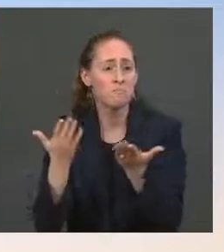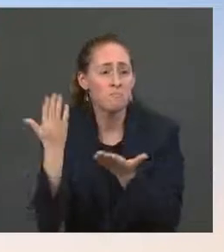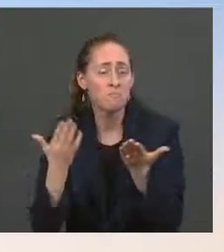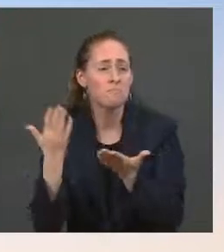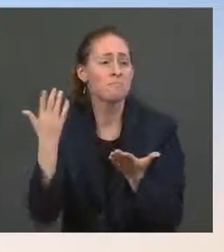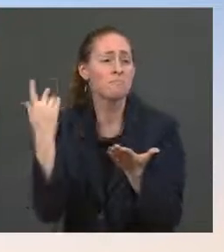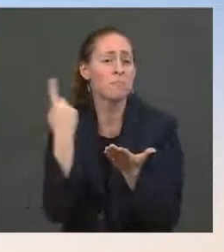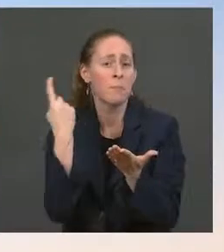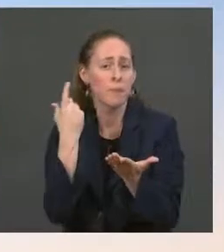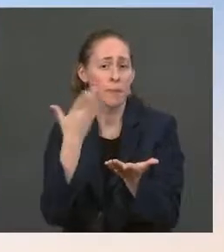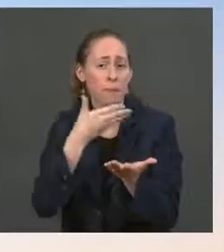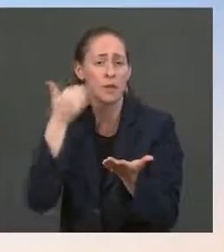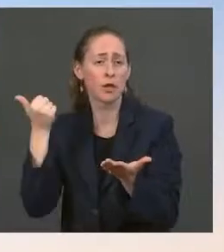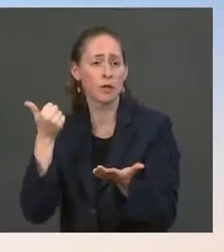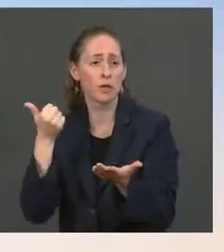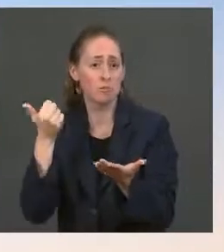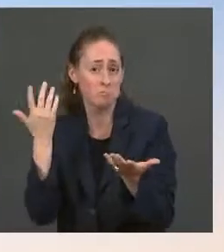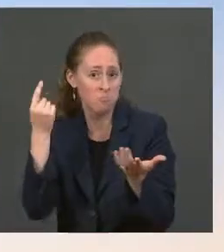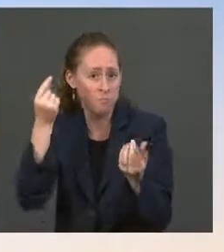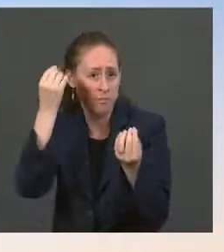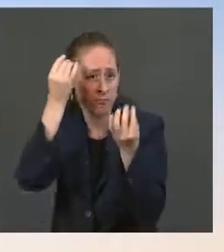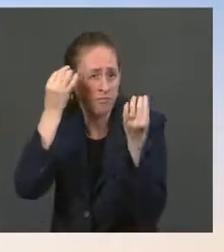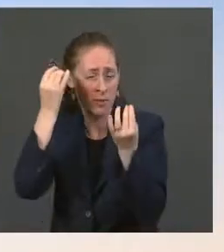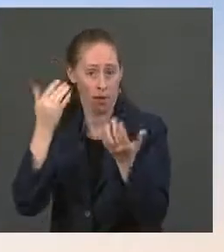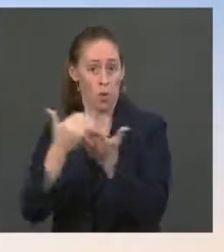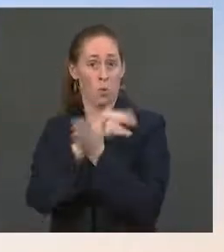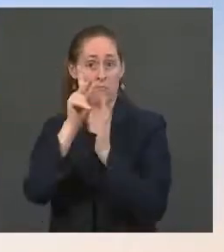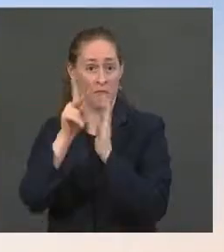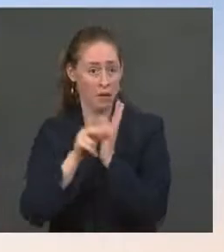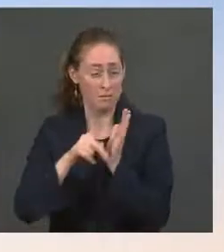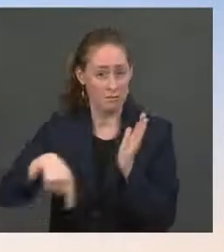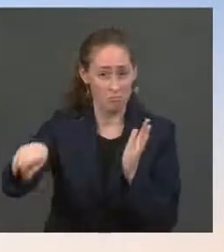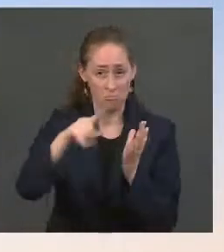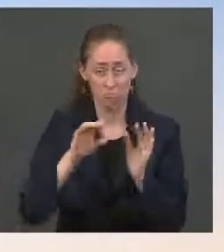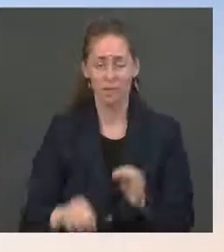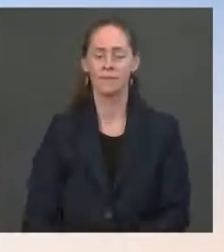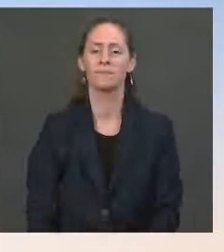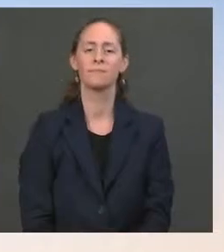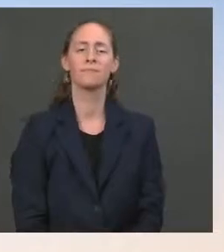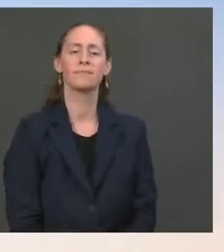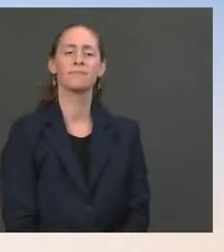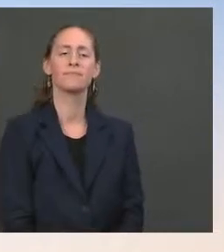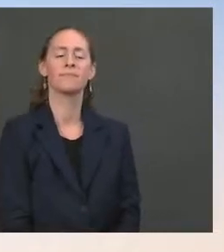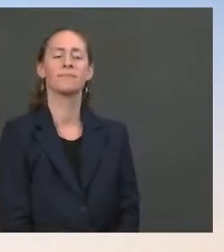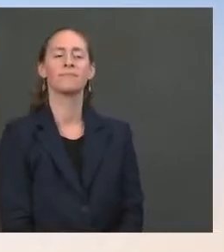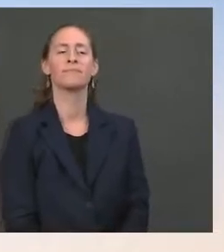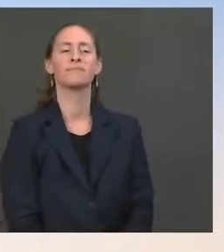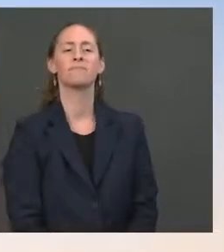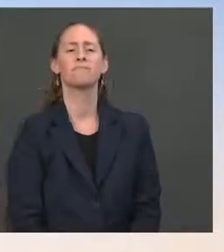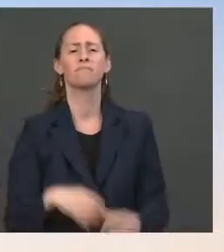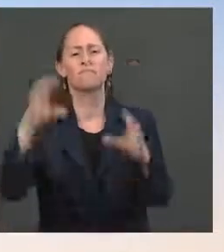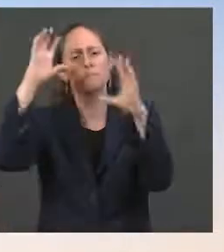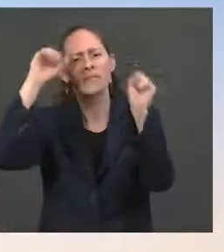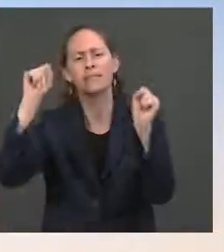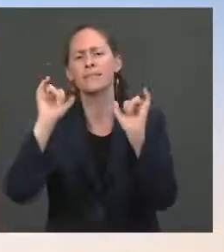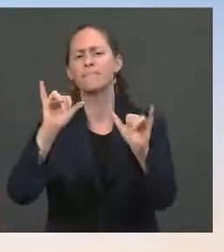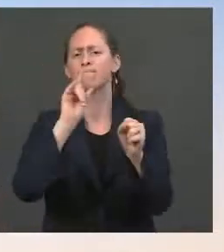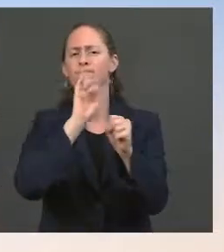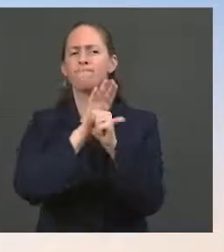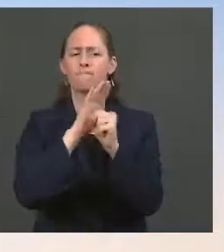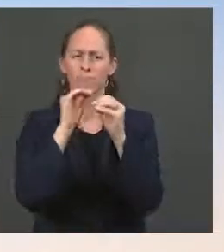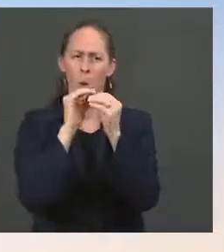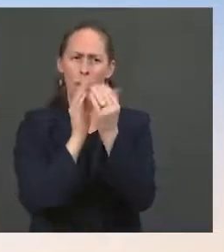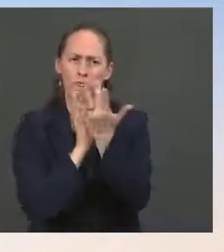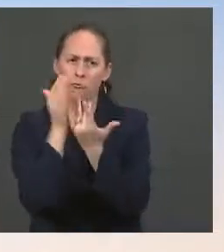trusts? Well, broadly speaking, the president is committed to bringing additional transparency to the United States, the U.S. and